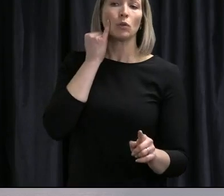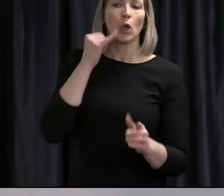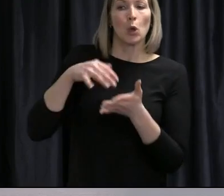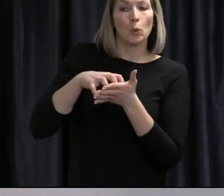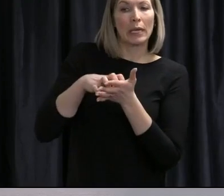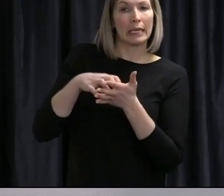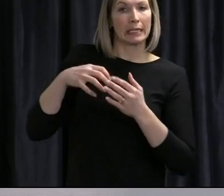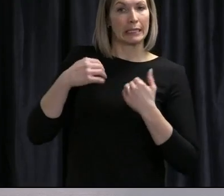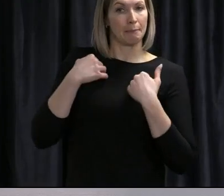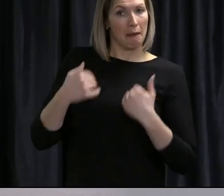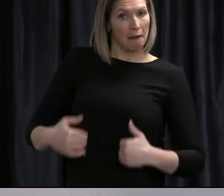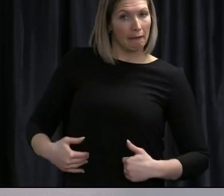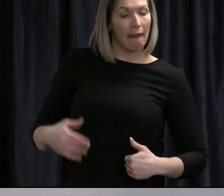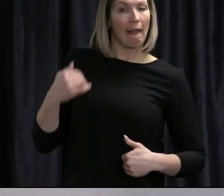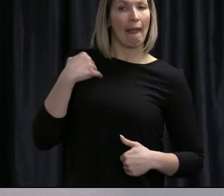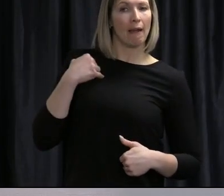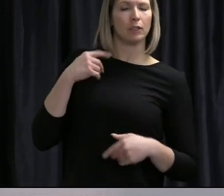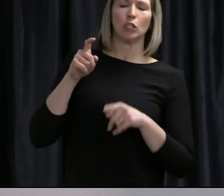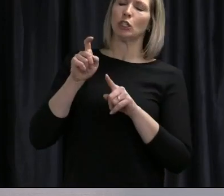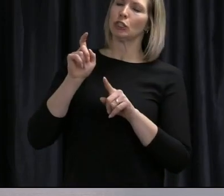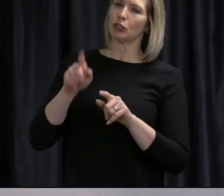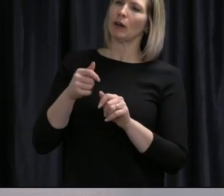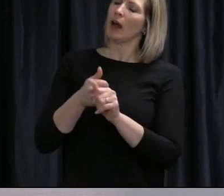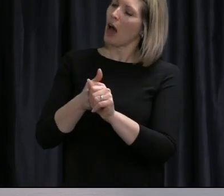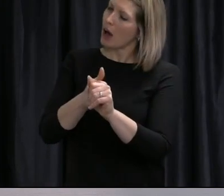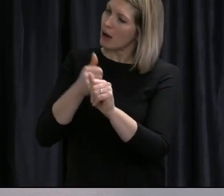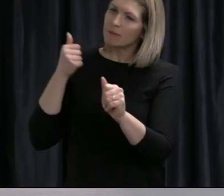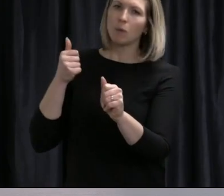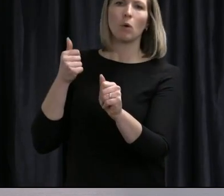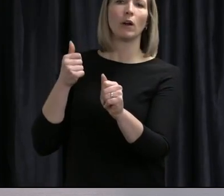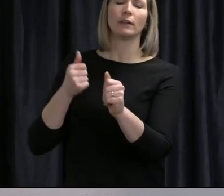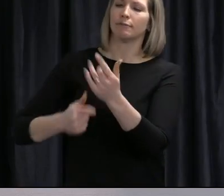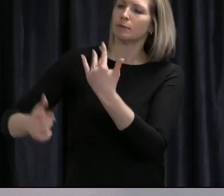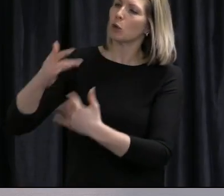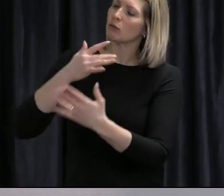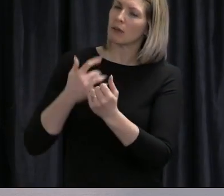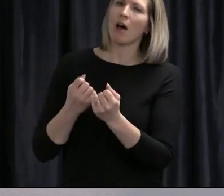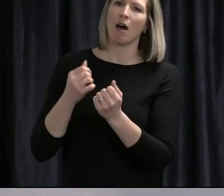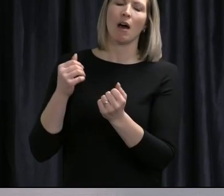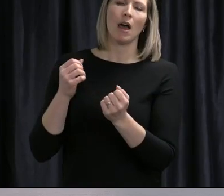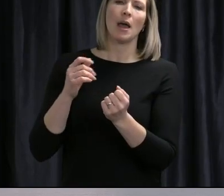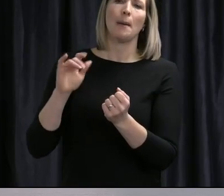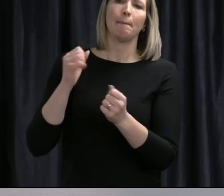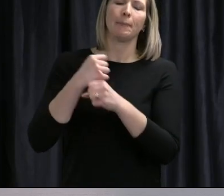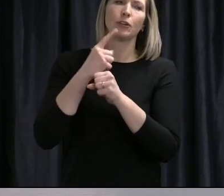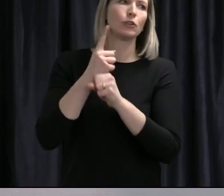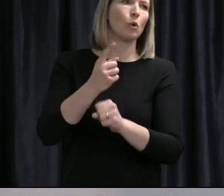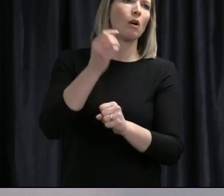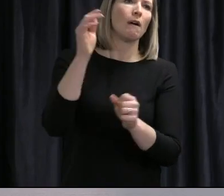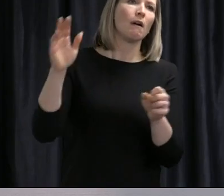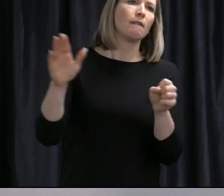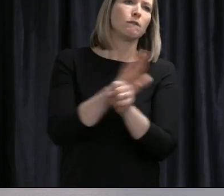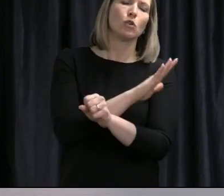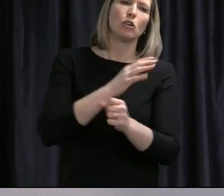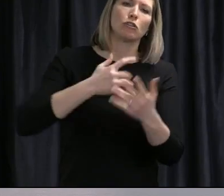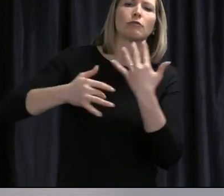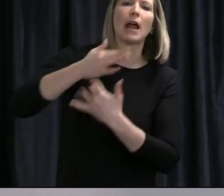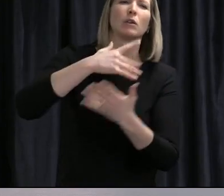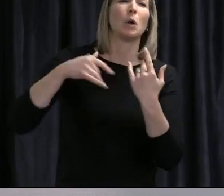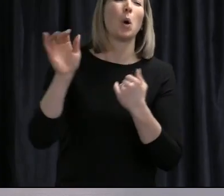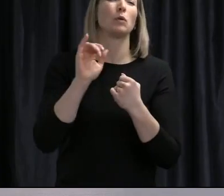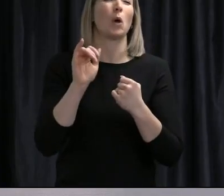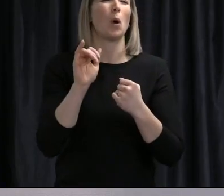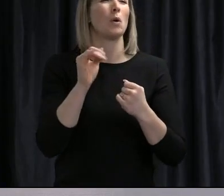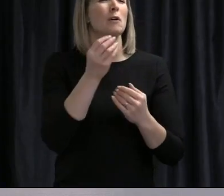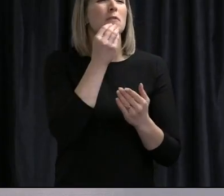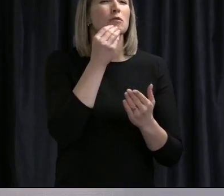to socially distance themselves as much as possible. So stay home as much as you can, try to avoid large crowds, try to avoid busy times of